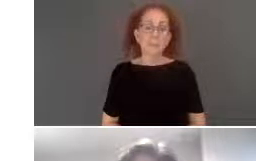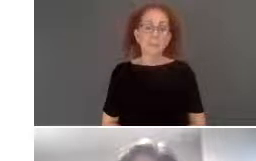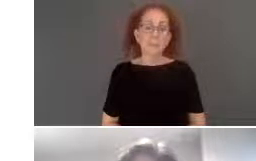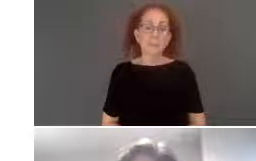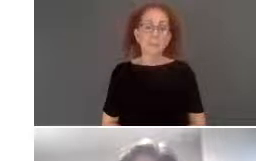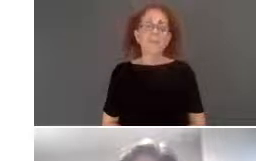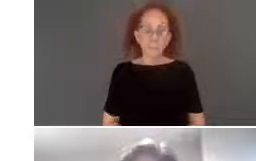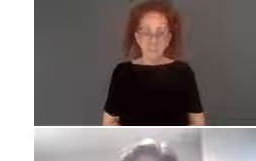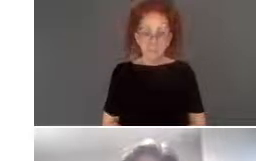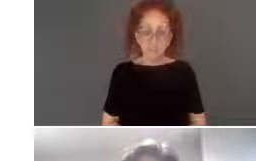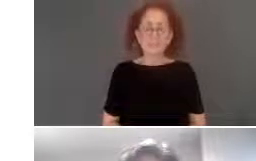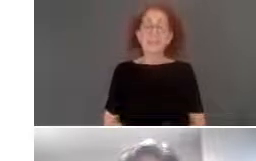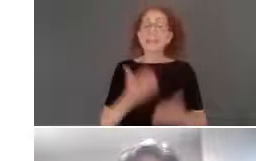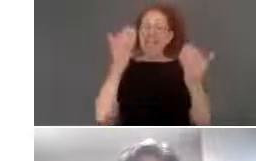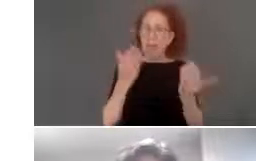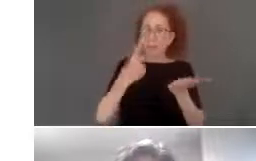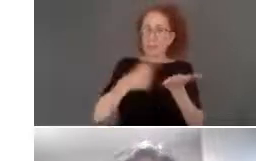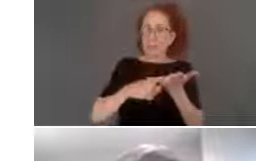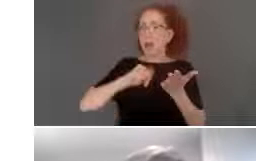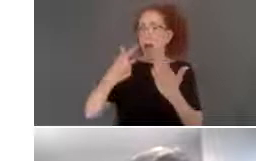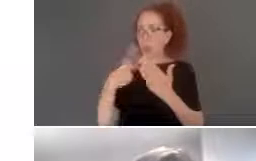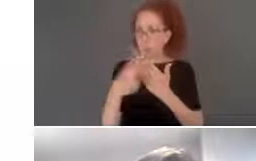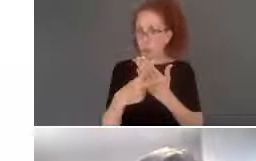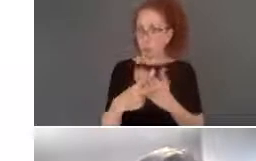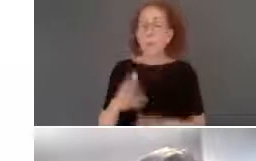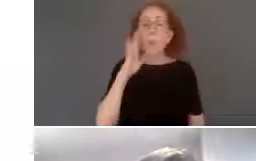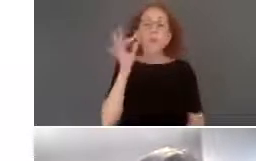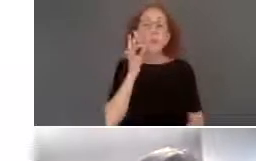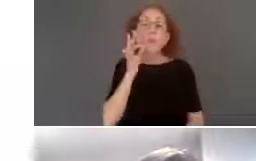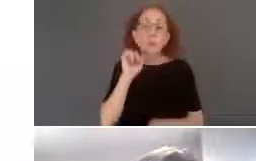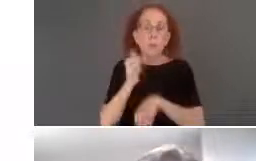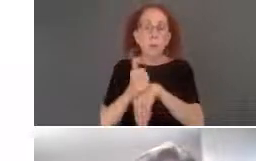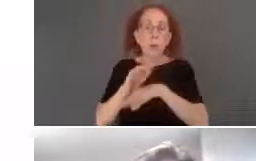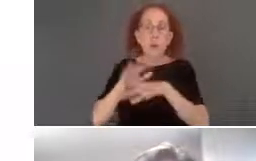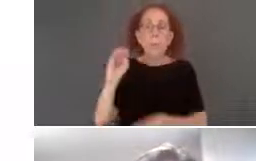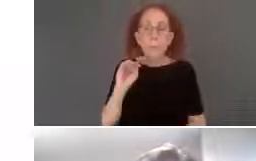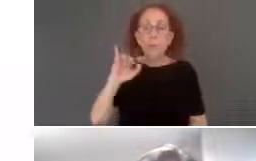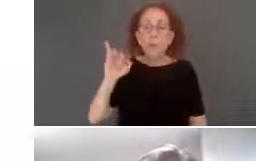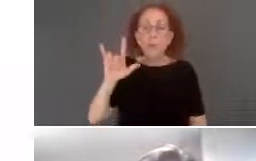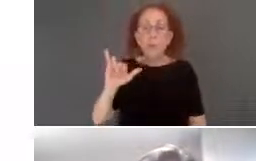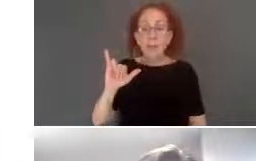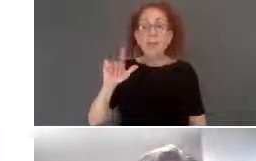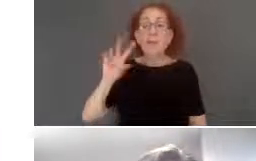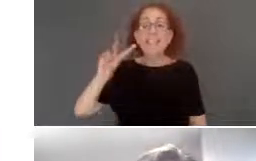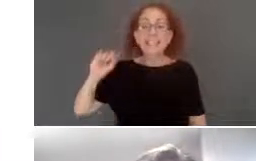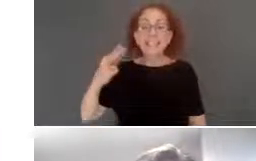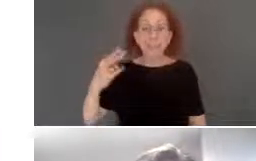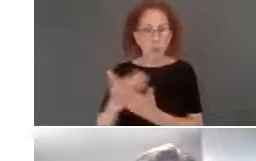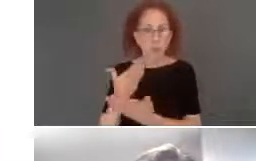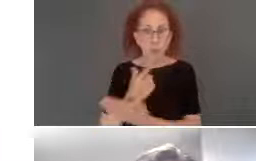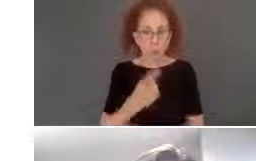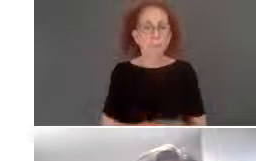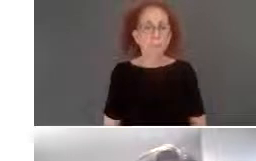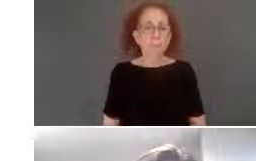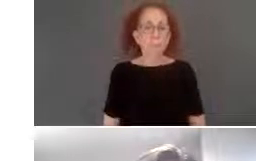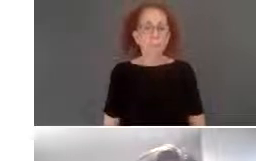Okay, so I want to talk to you about a program that we are going to be launching on Monday, July the 26th.